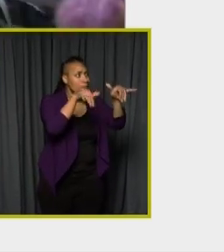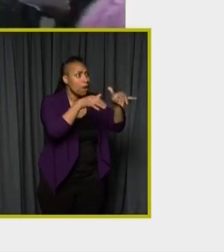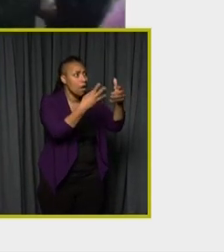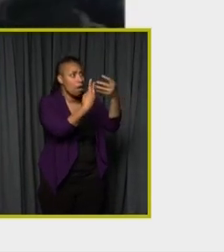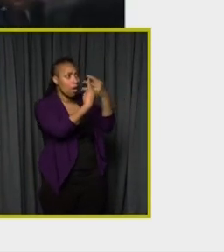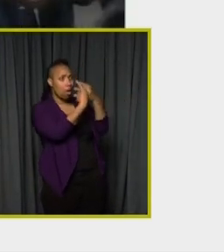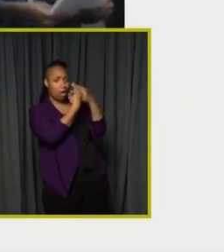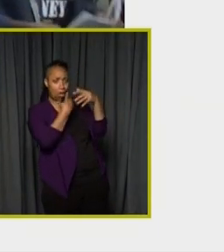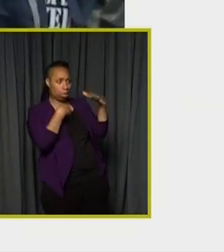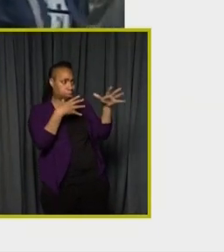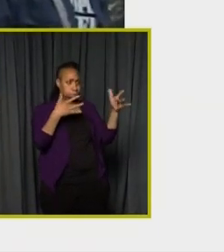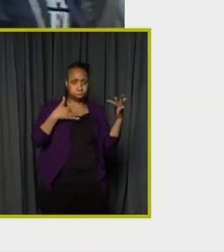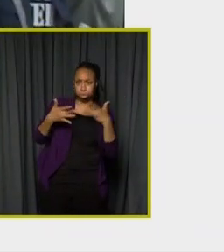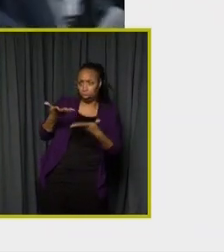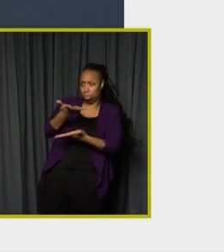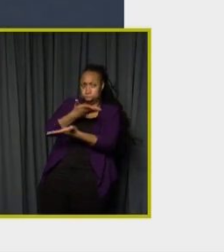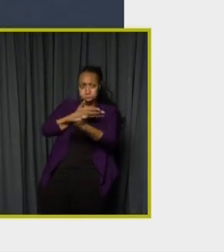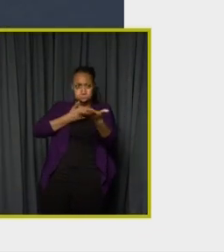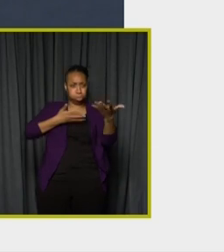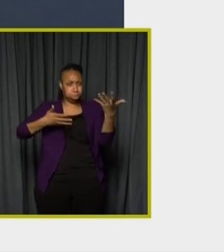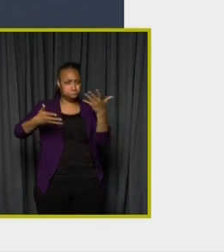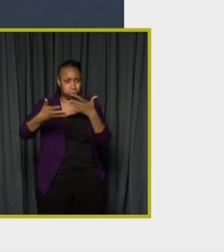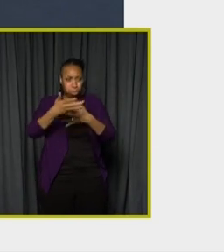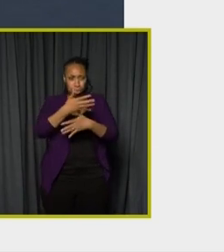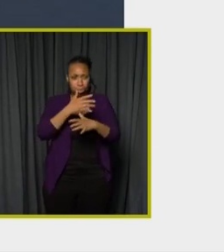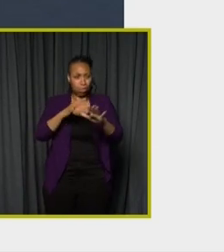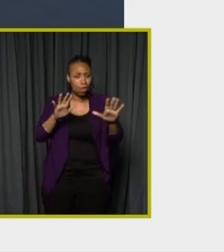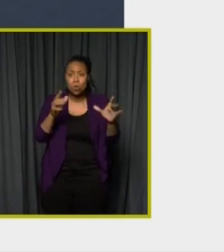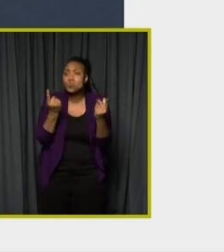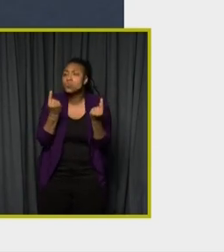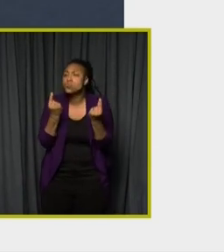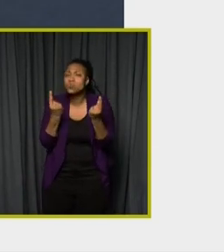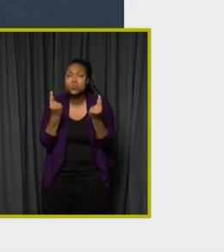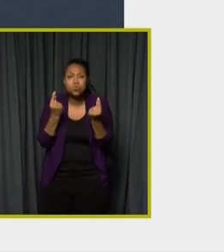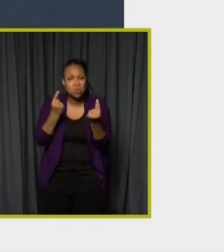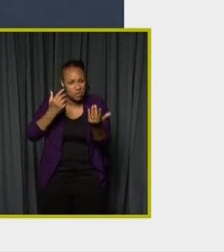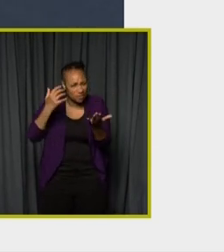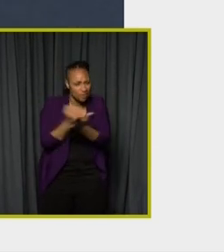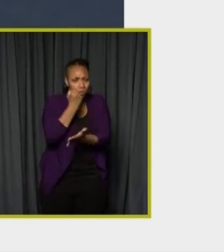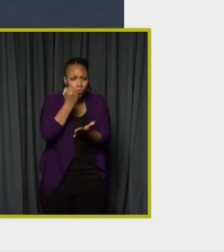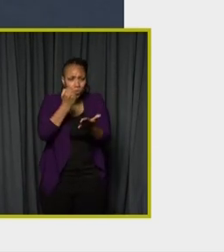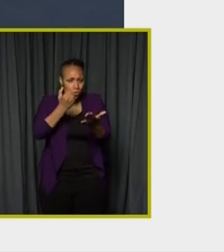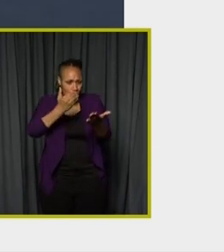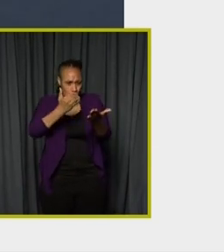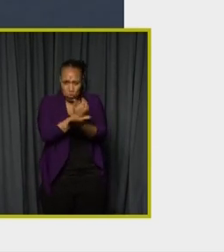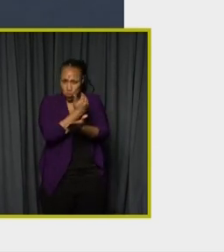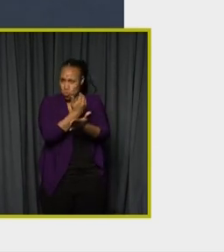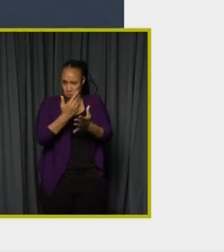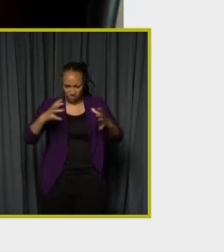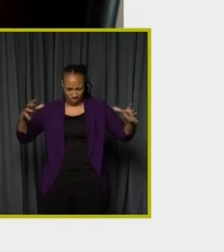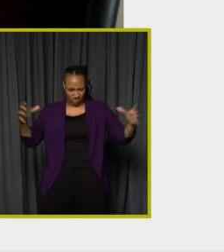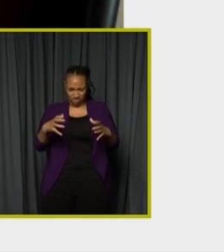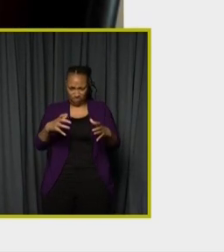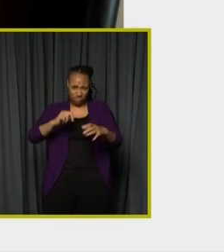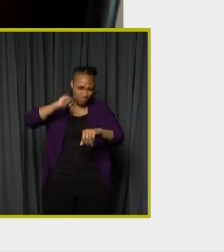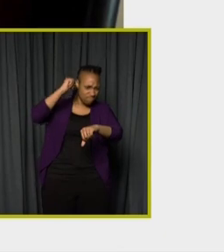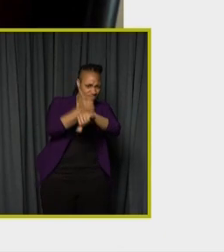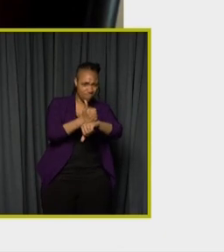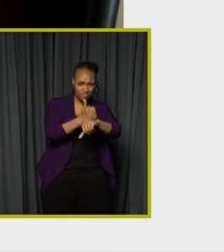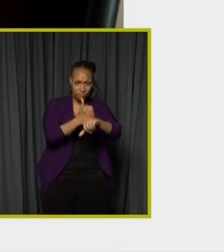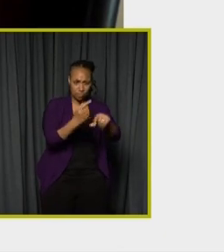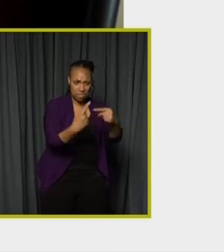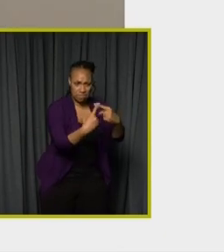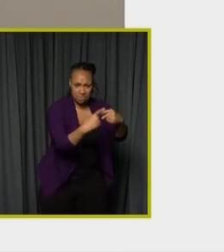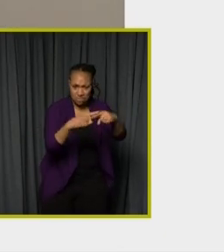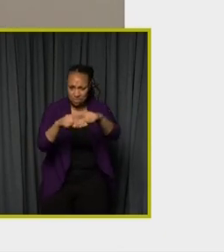find a new way. Create among us an economy of interdependence. Somebody's